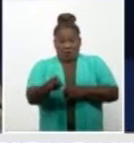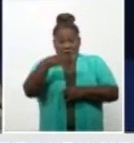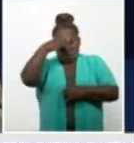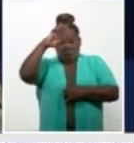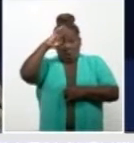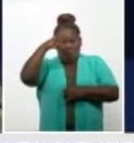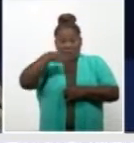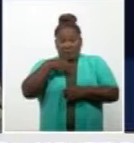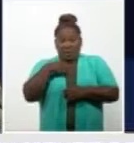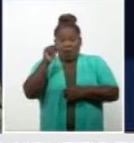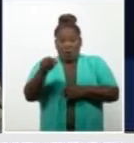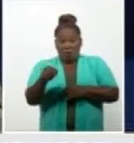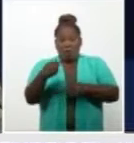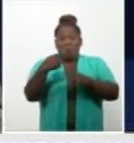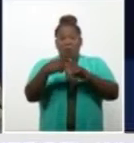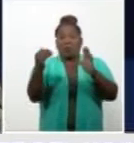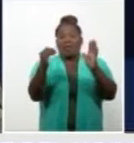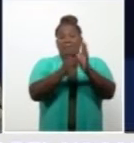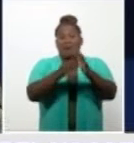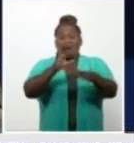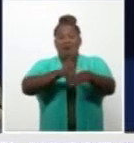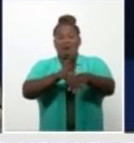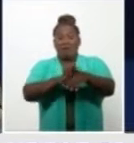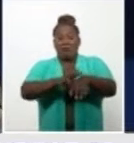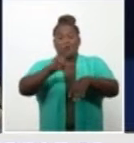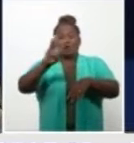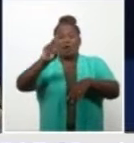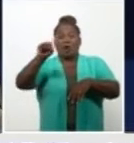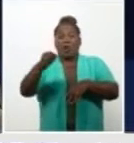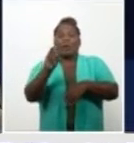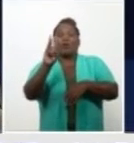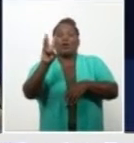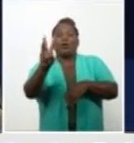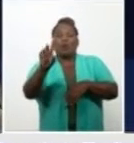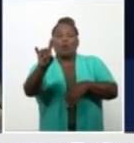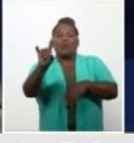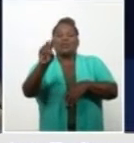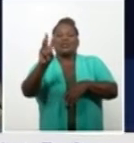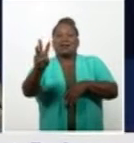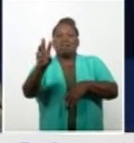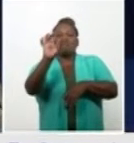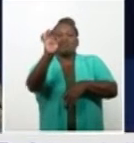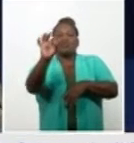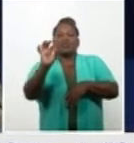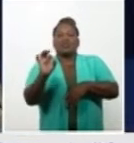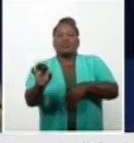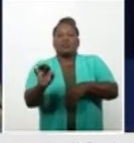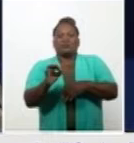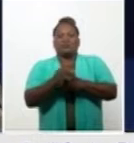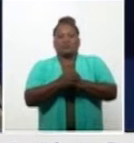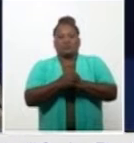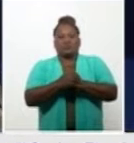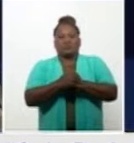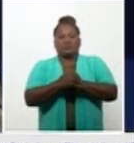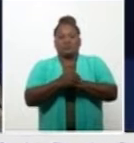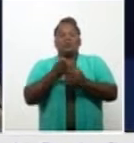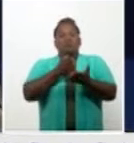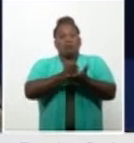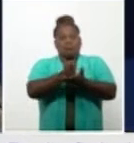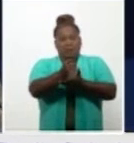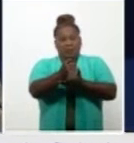countries on this indicator in the region of the Americas. The lethality in the region of the